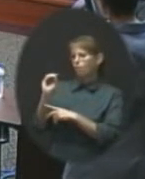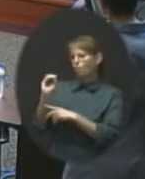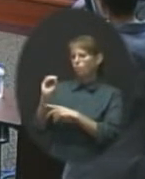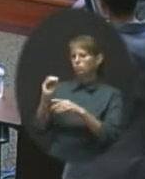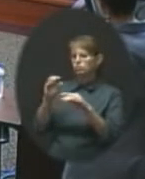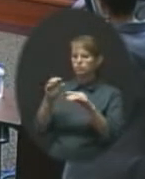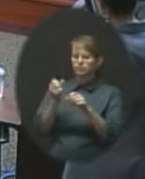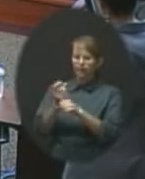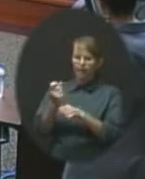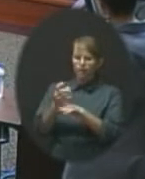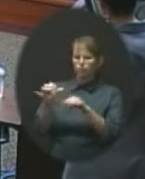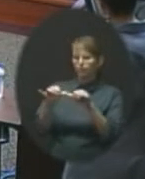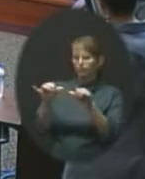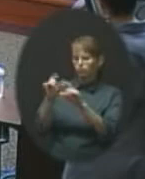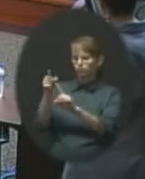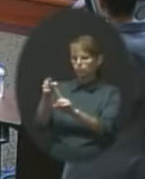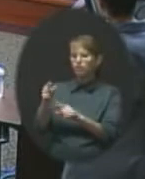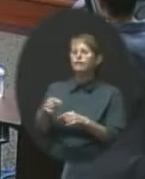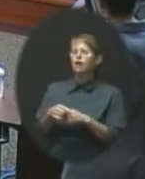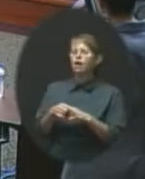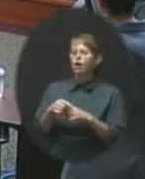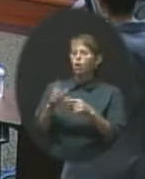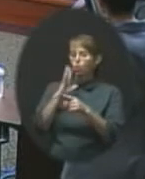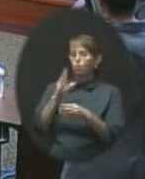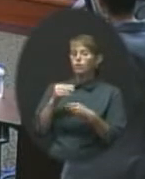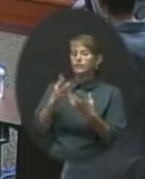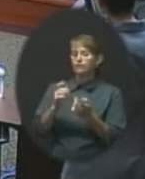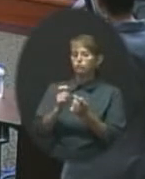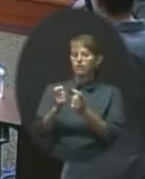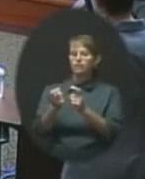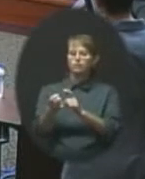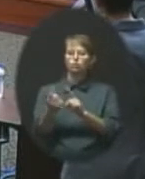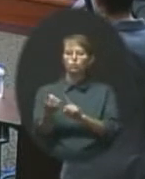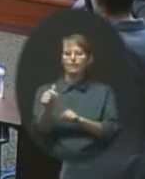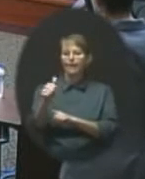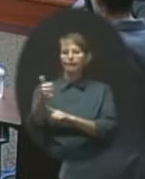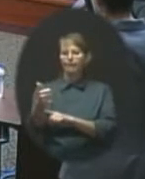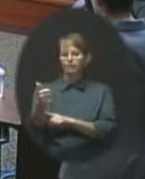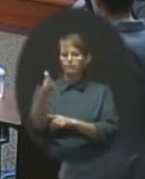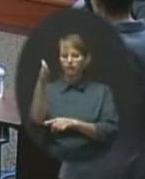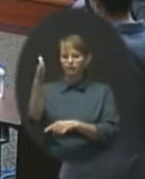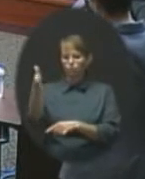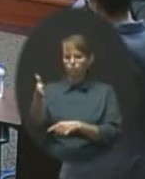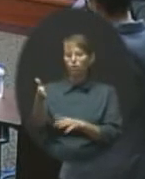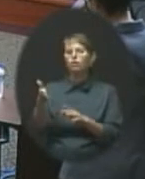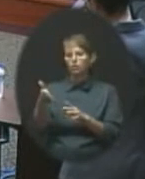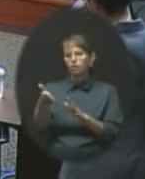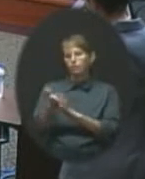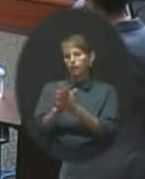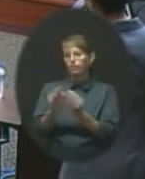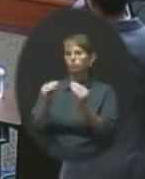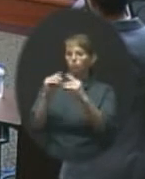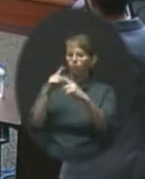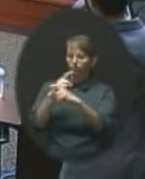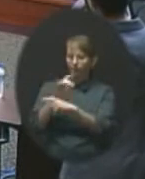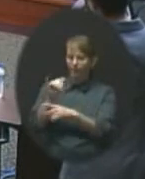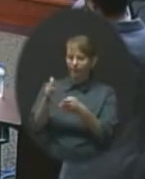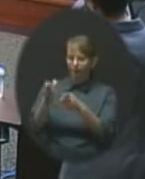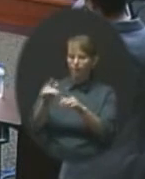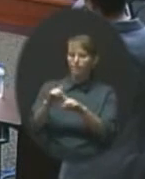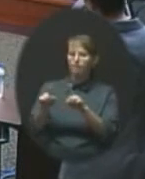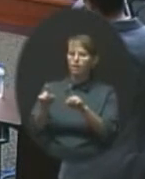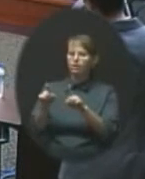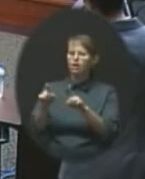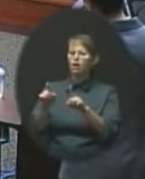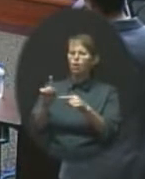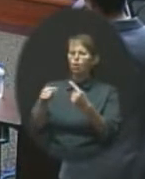again, knowing that we'll transition to something else in the future here, which makes mm-hmm. it even more complicated from that standpoint, it almost feels like when you said, especially when you say you only have to hit